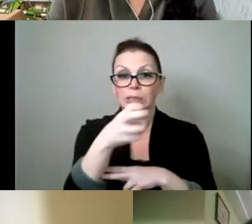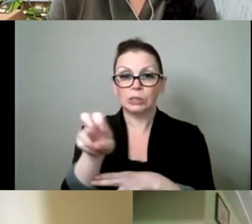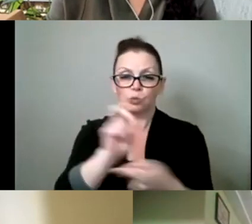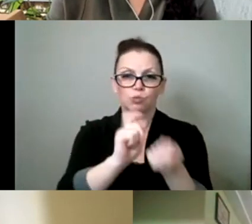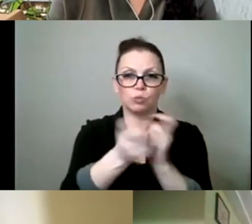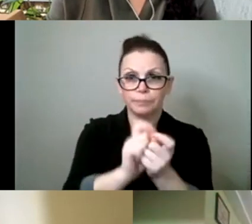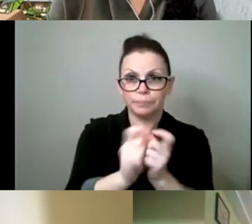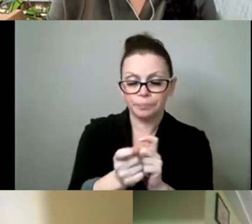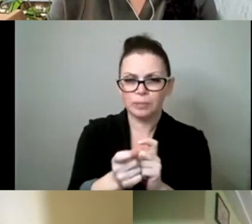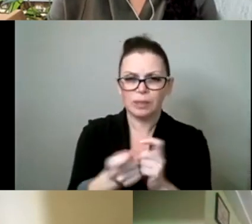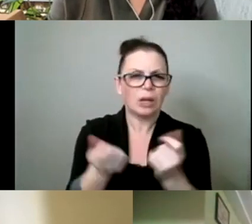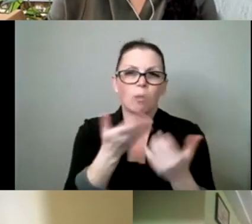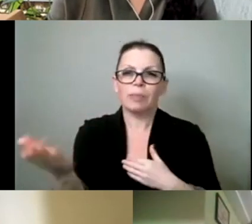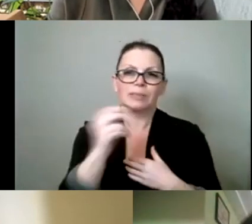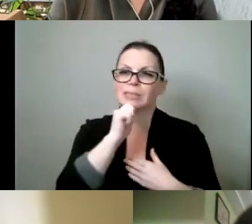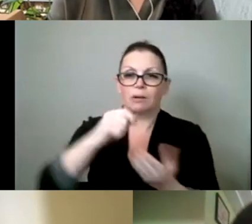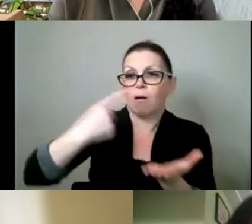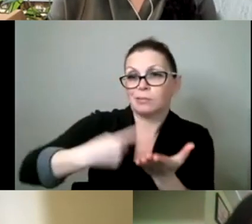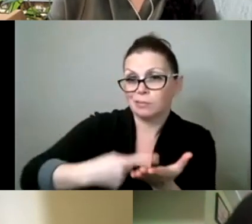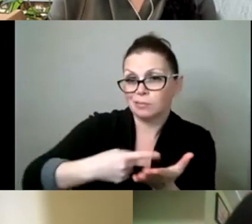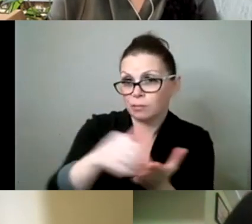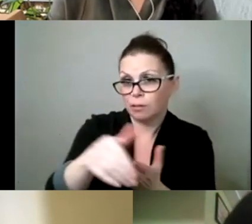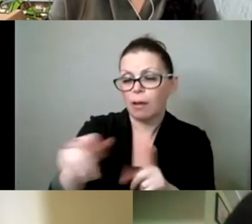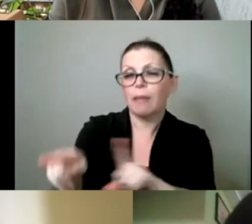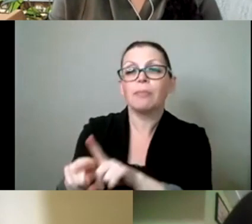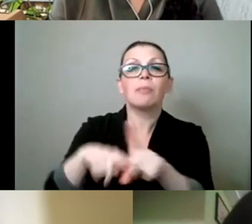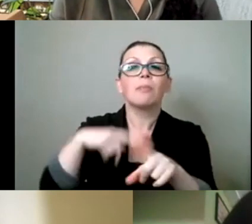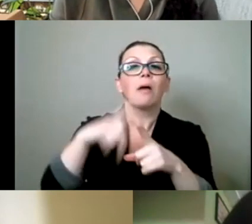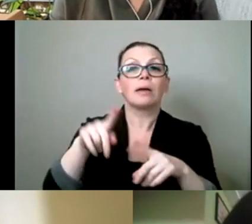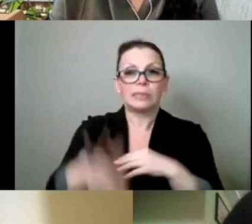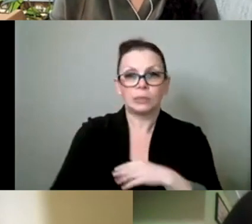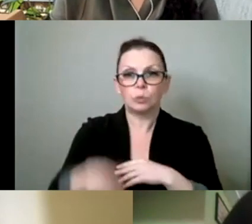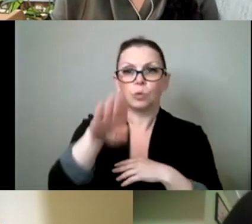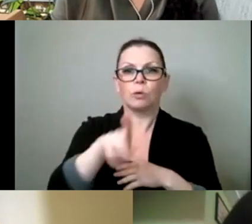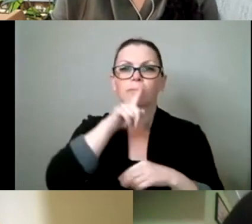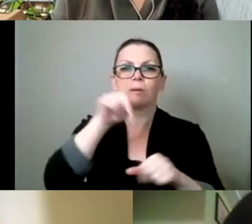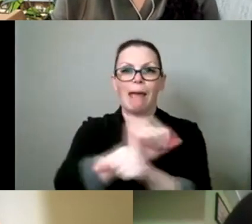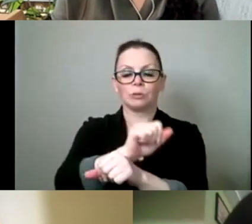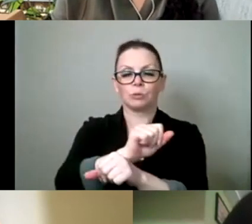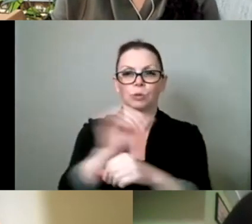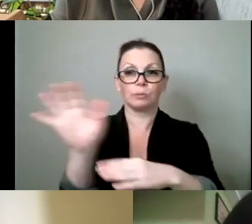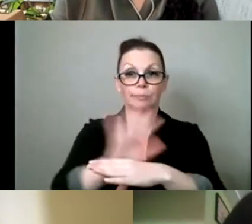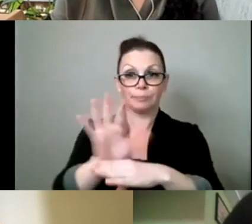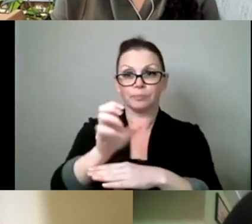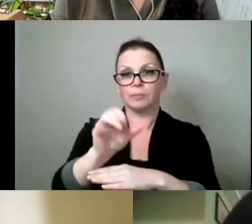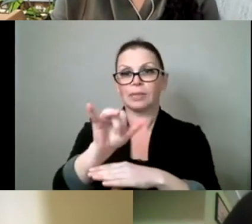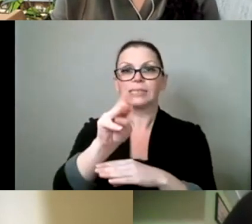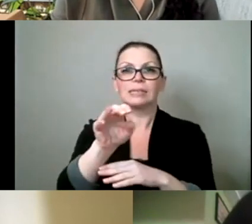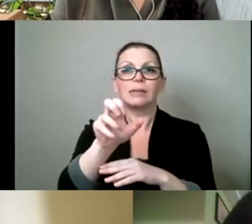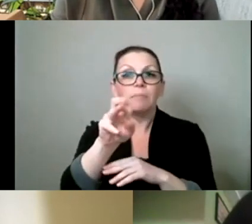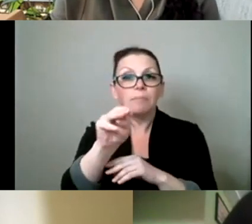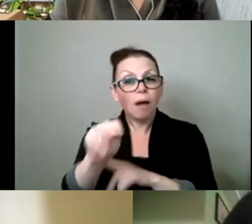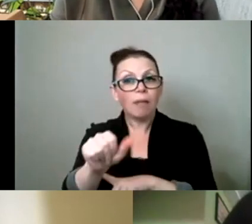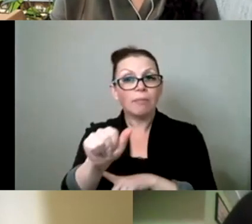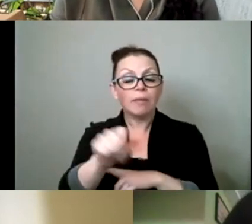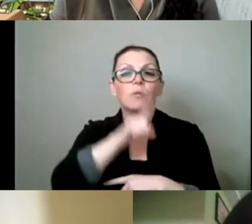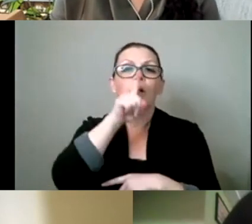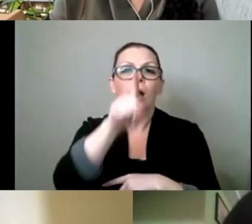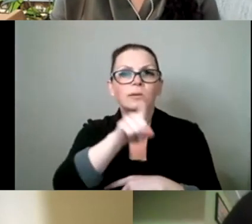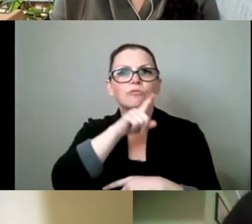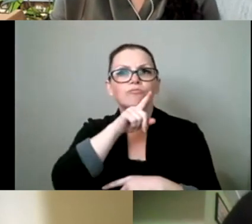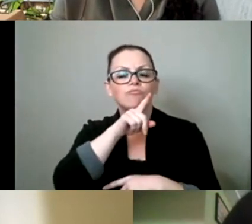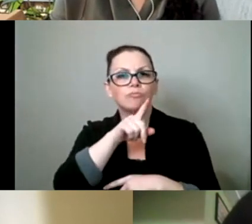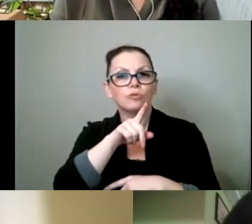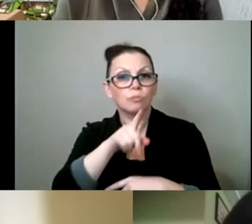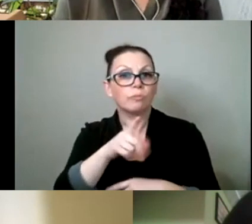that go unspoken. And then as I grew up in actual cinema, I realized that there were some really interesting motifs that could be